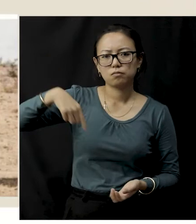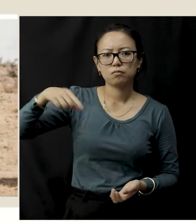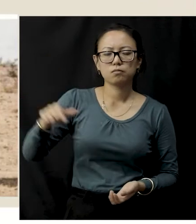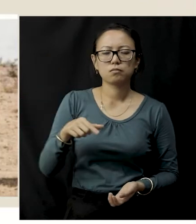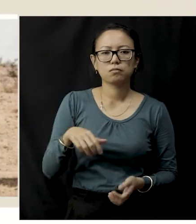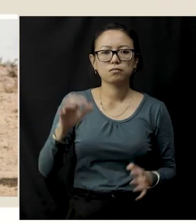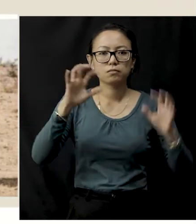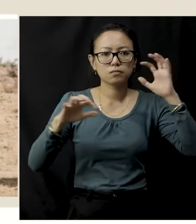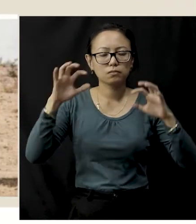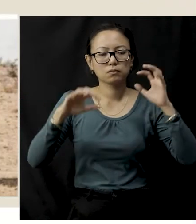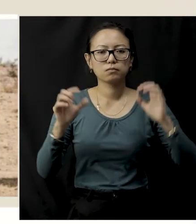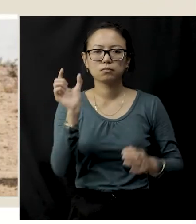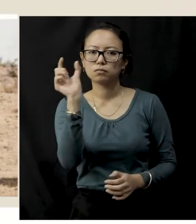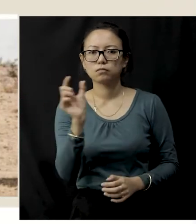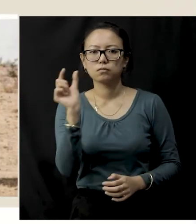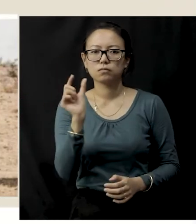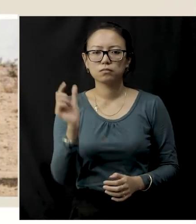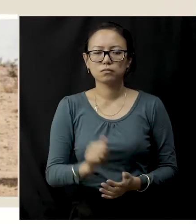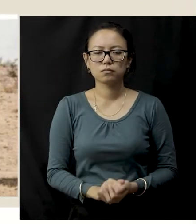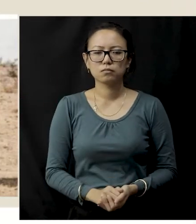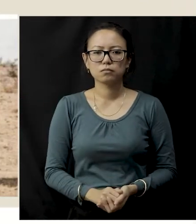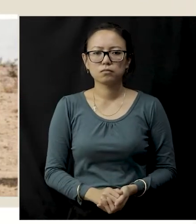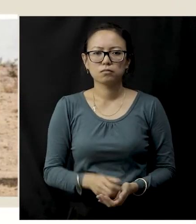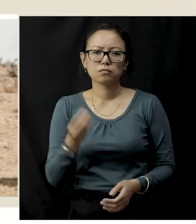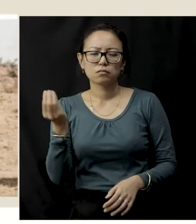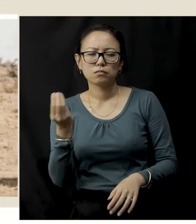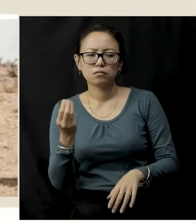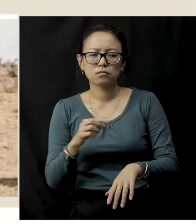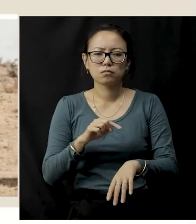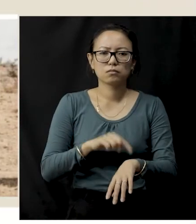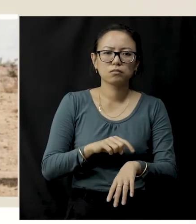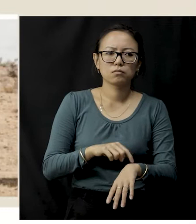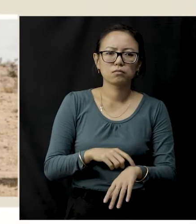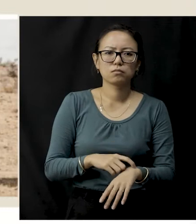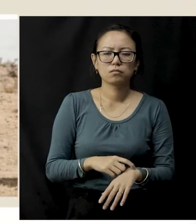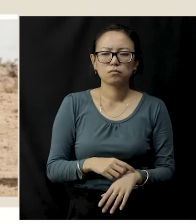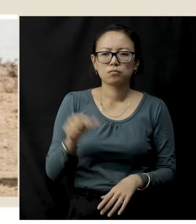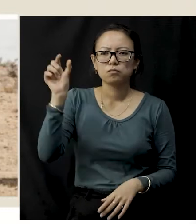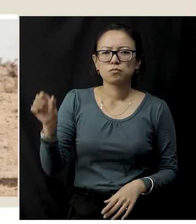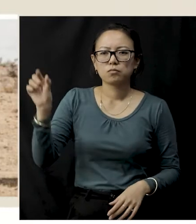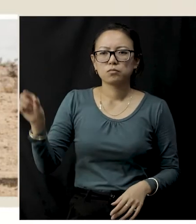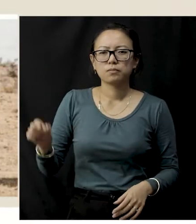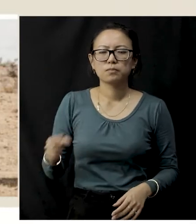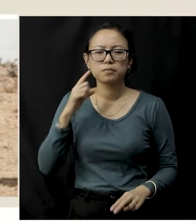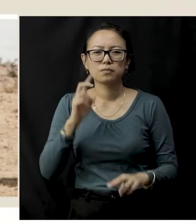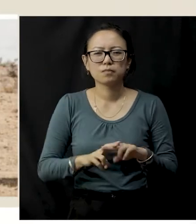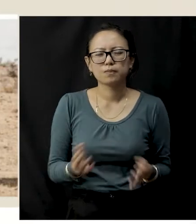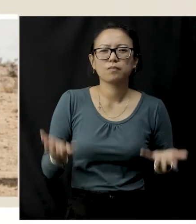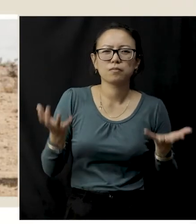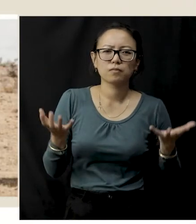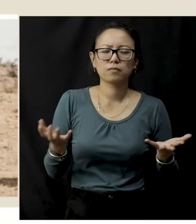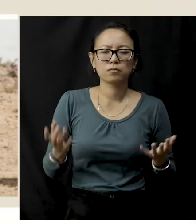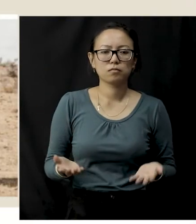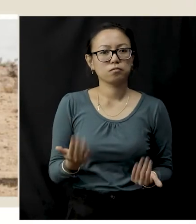they use the help of animals. And sometimes there are certain things that the human beings cannot carry because it is